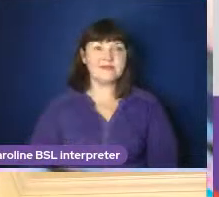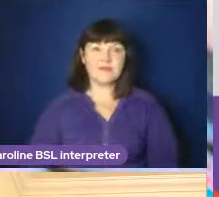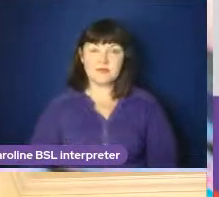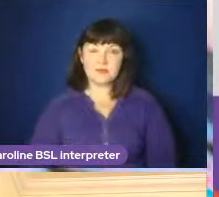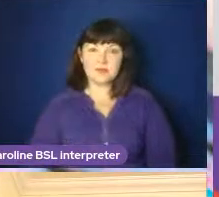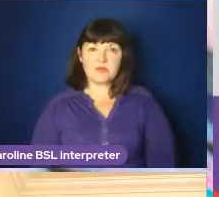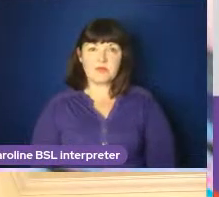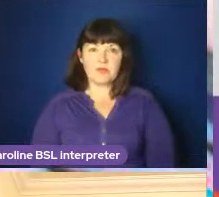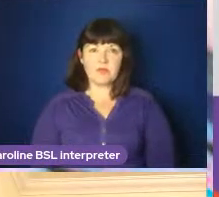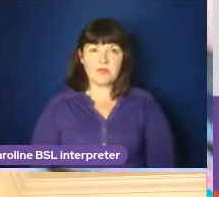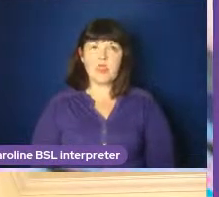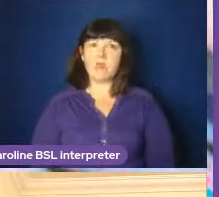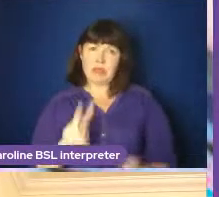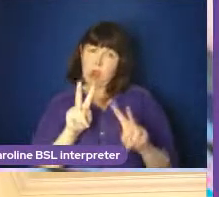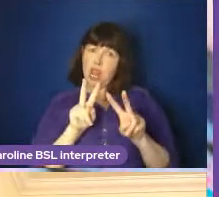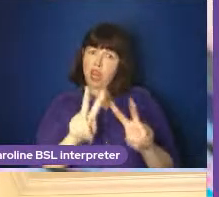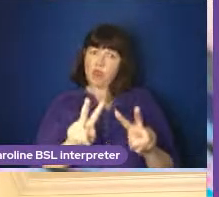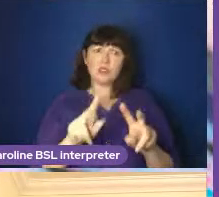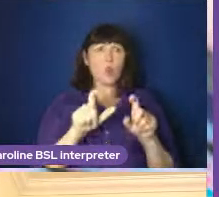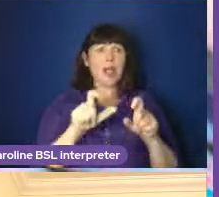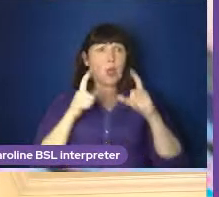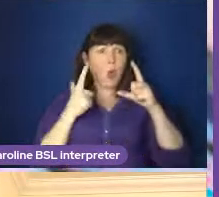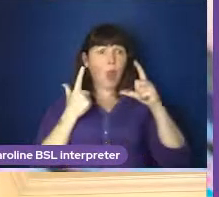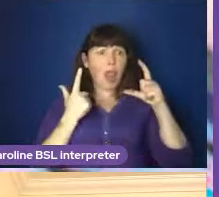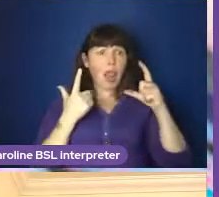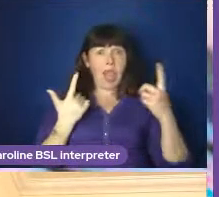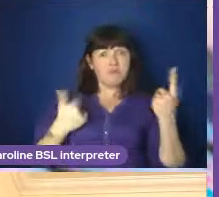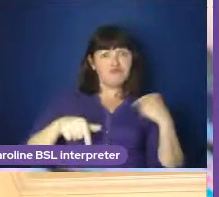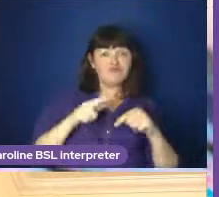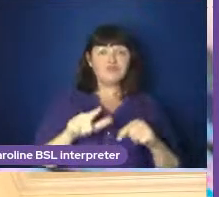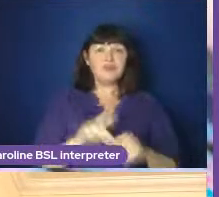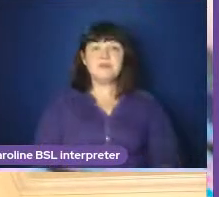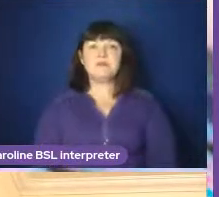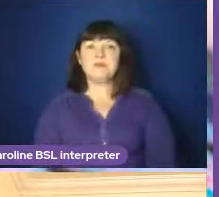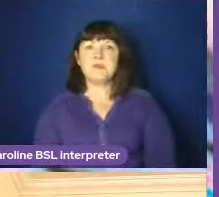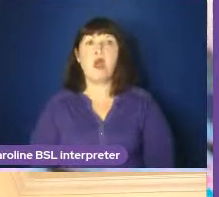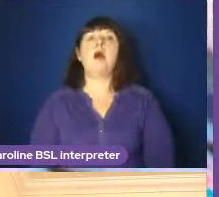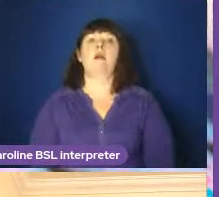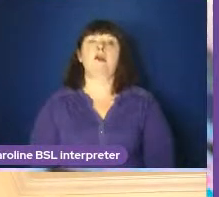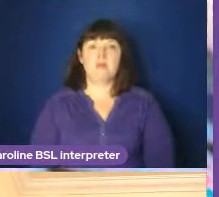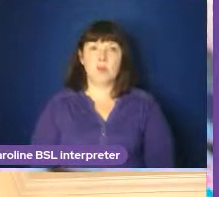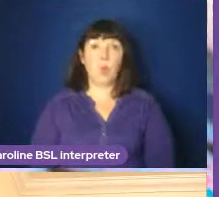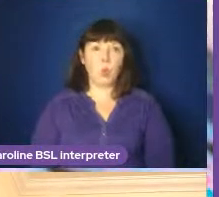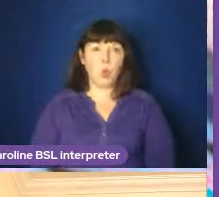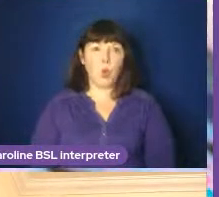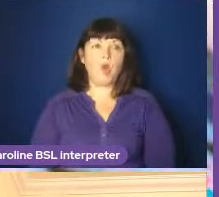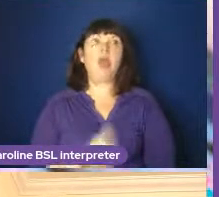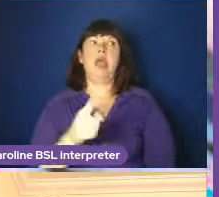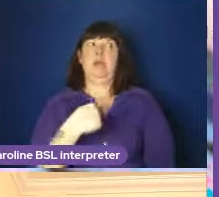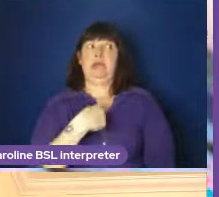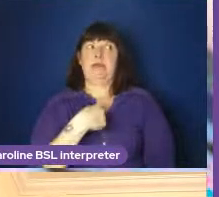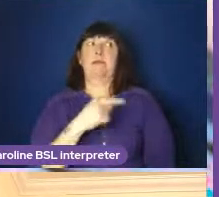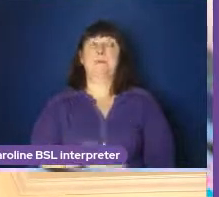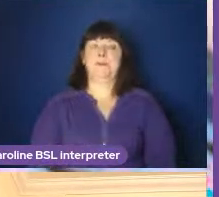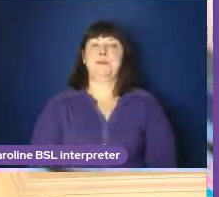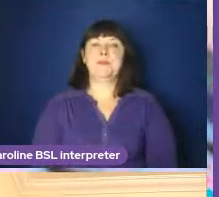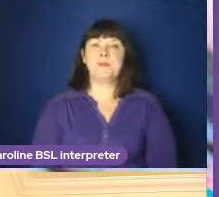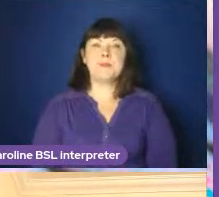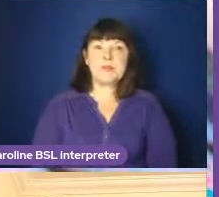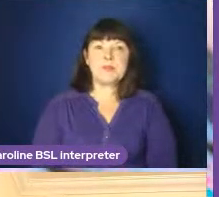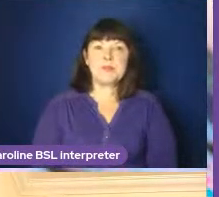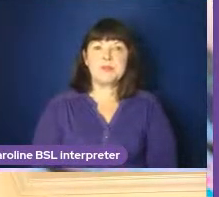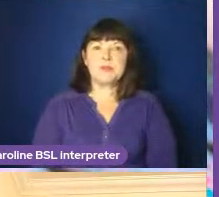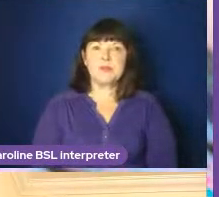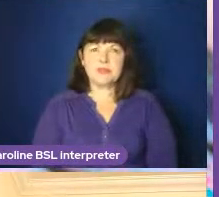Well, it's looking cool anyway. There's some good visuals. Tess? Yeah, awesome. Ah, there it is. Is it now? If you just got to make sure it's